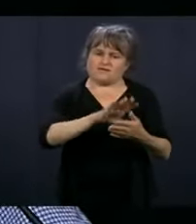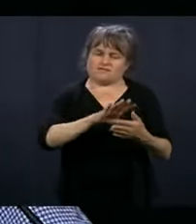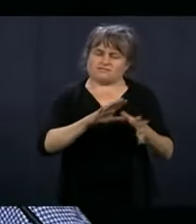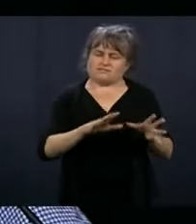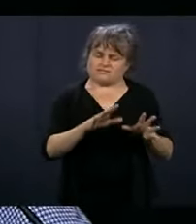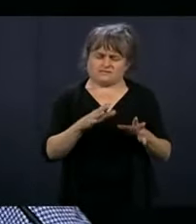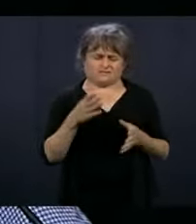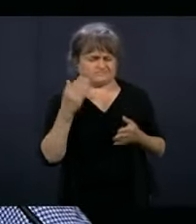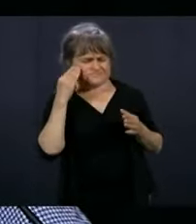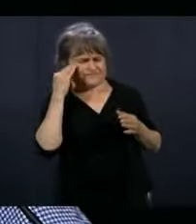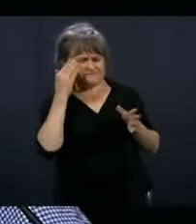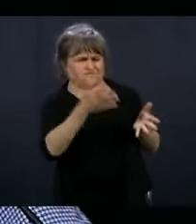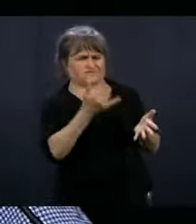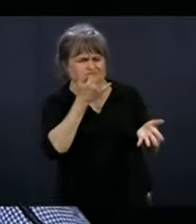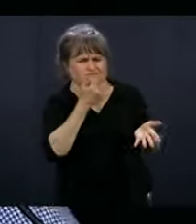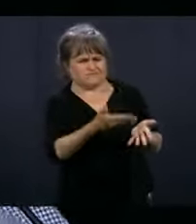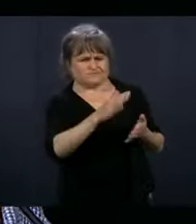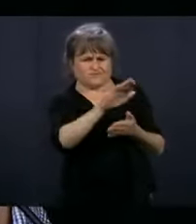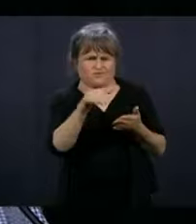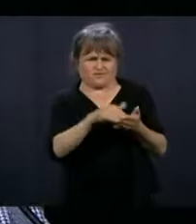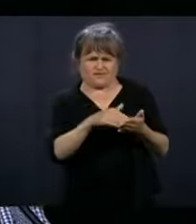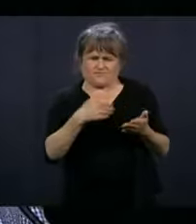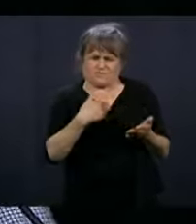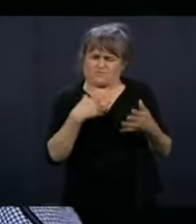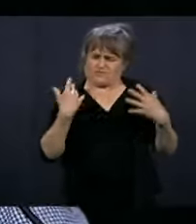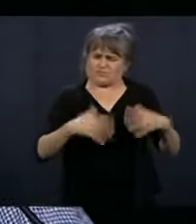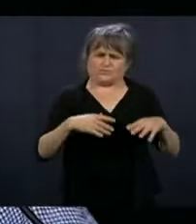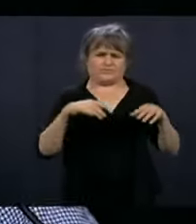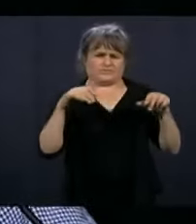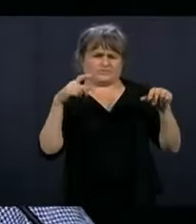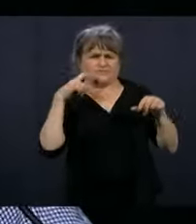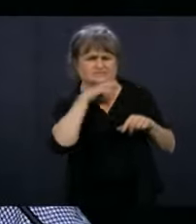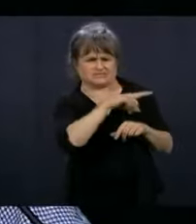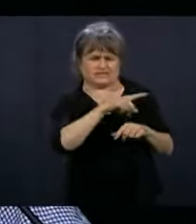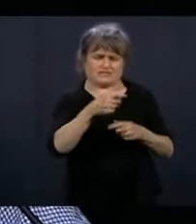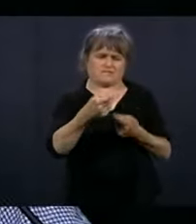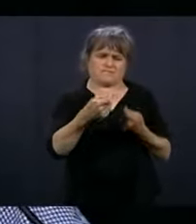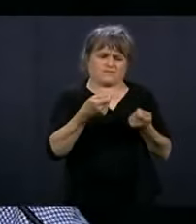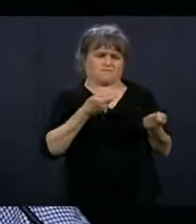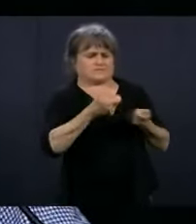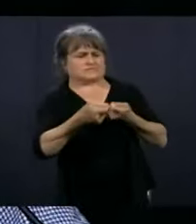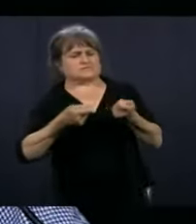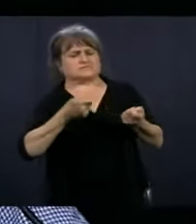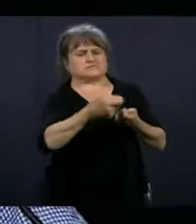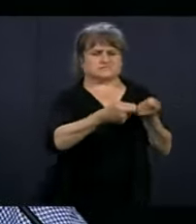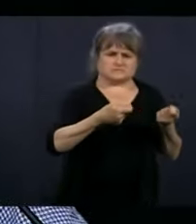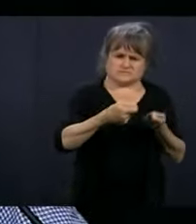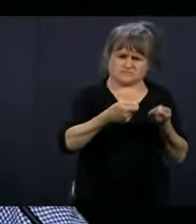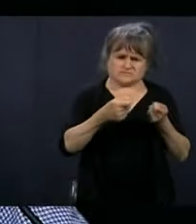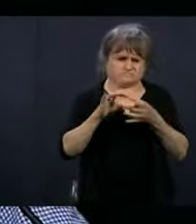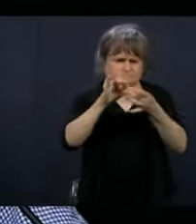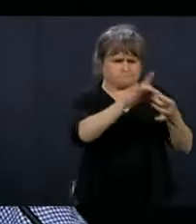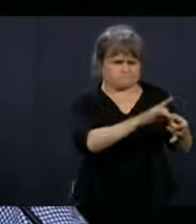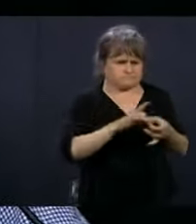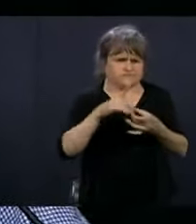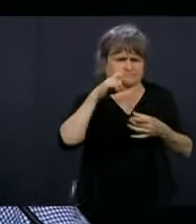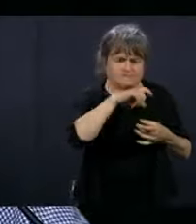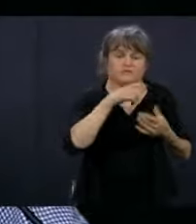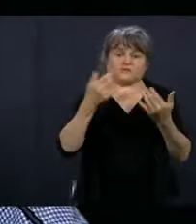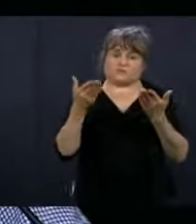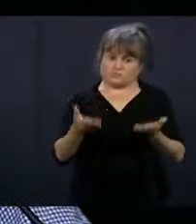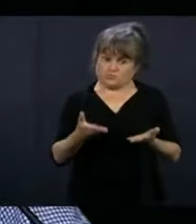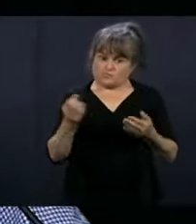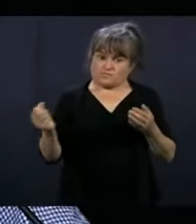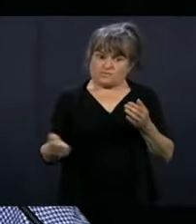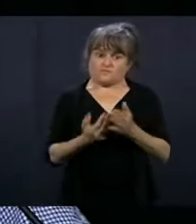area. We want to understand what happened in Montreal in terms of the coordination of activities, and today we named a